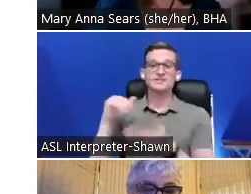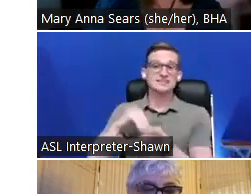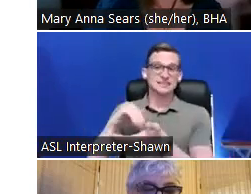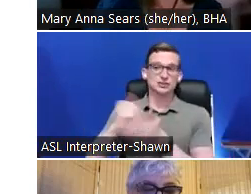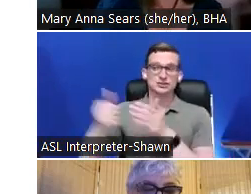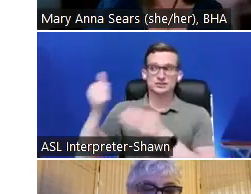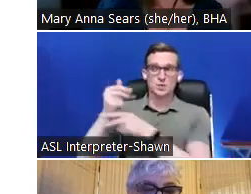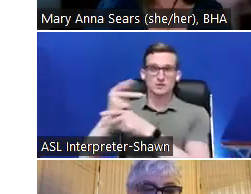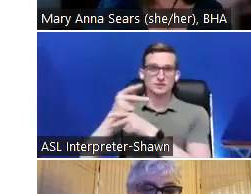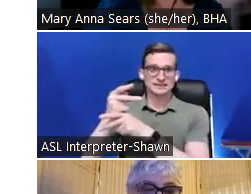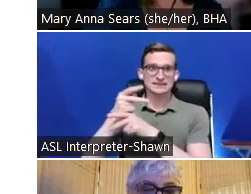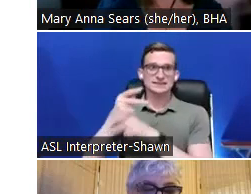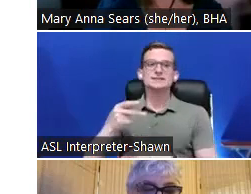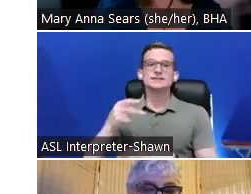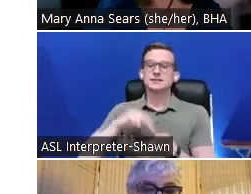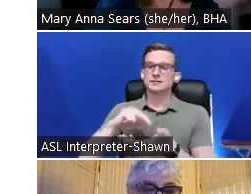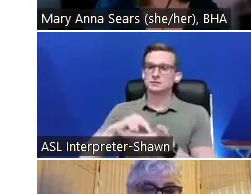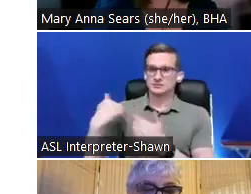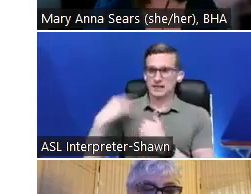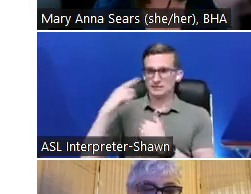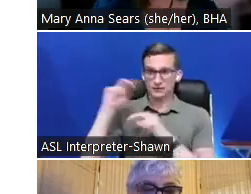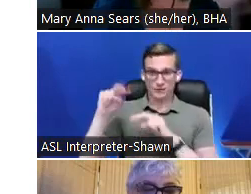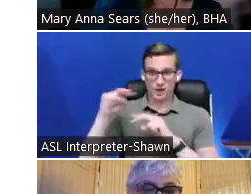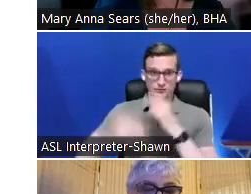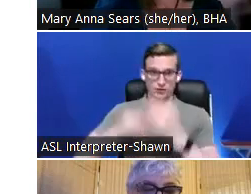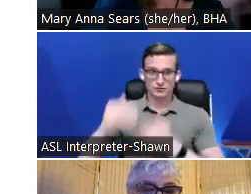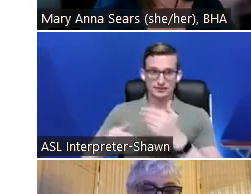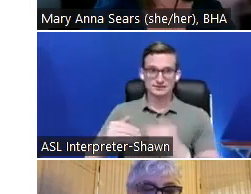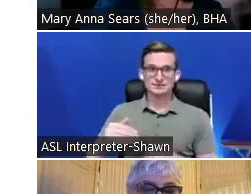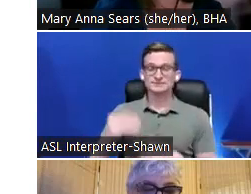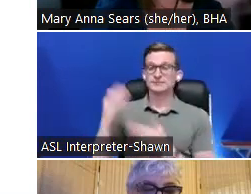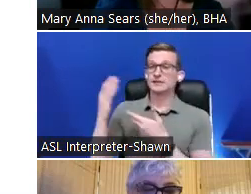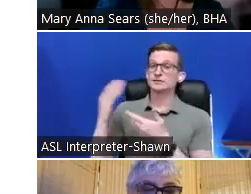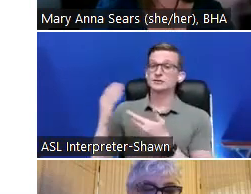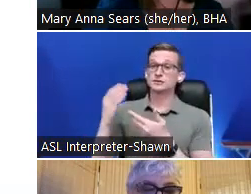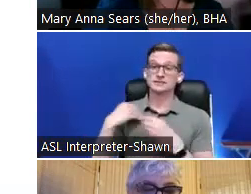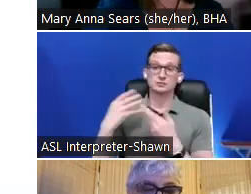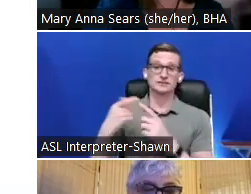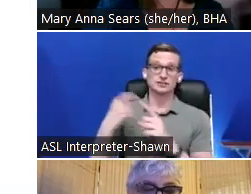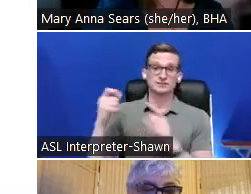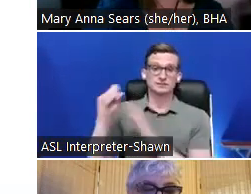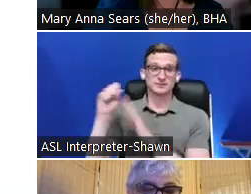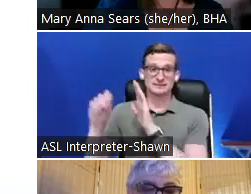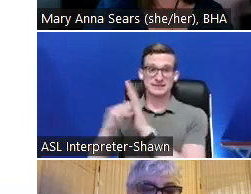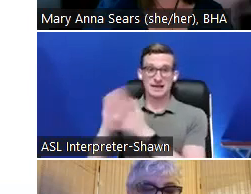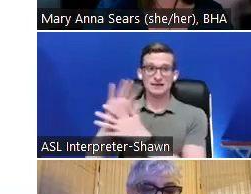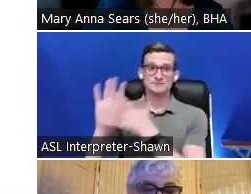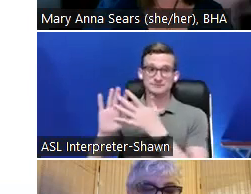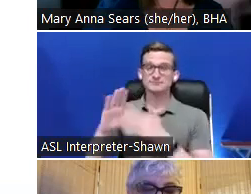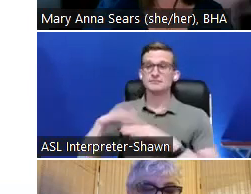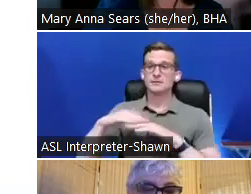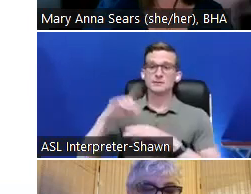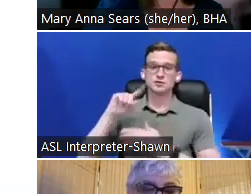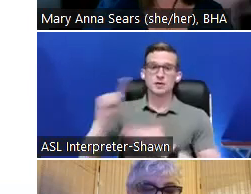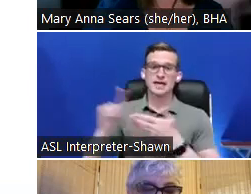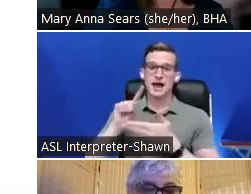a minimum of 20 hours of planned treatment services per week. The registered nurse will complete an alcohol